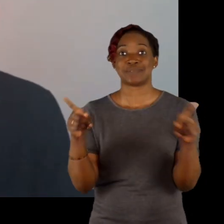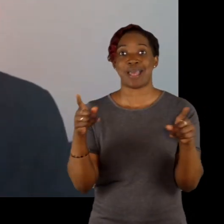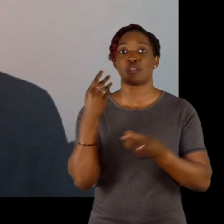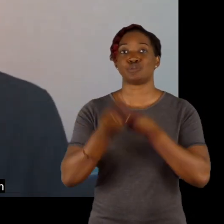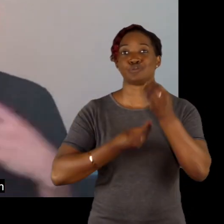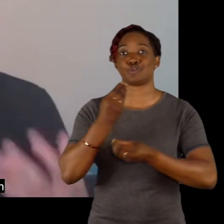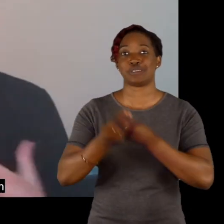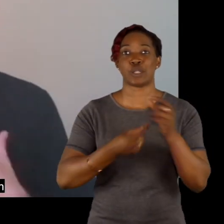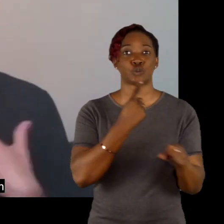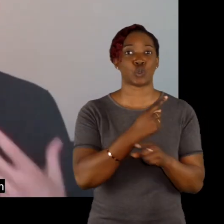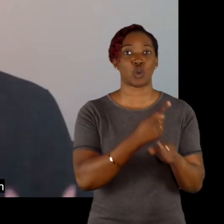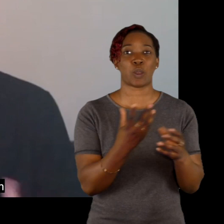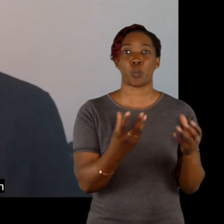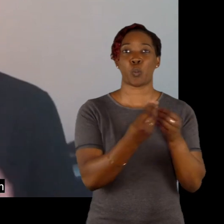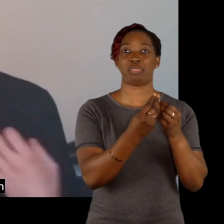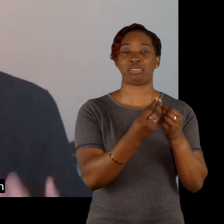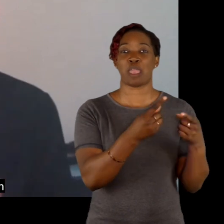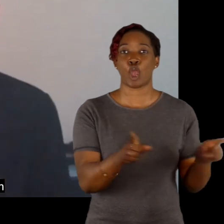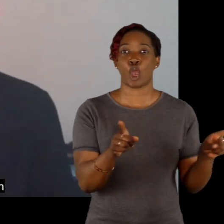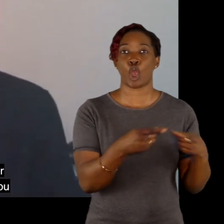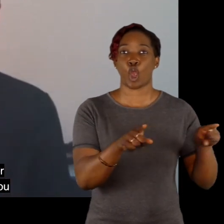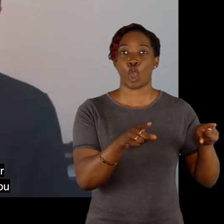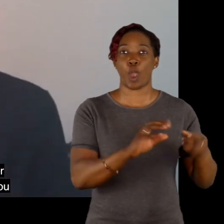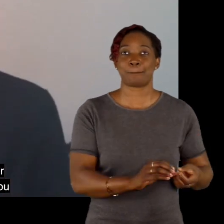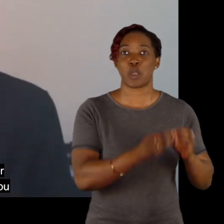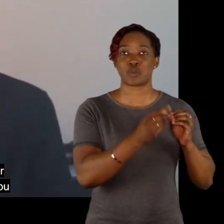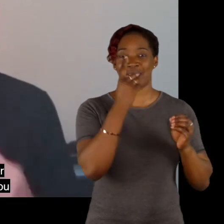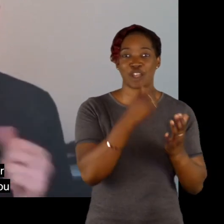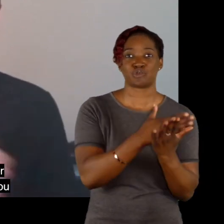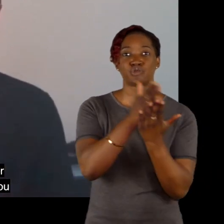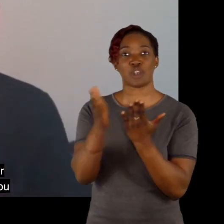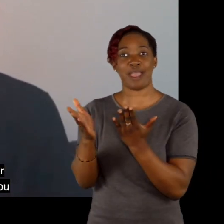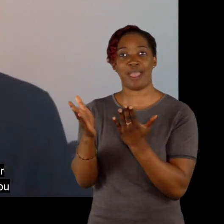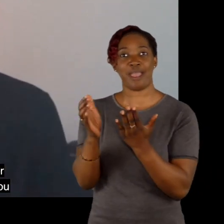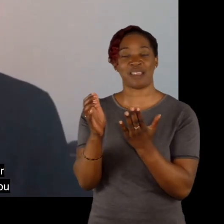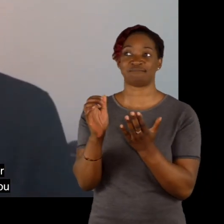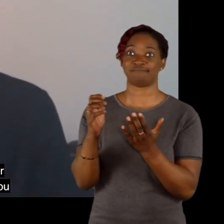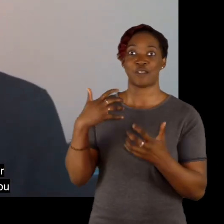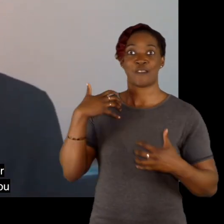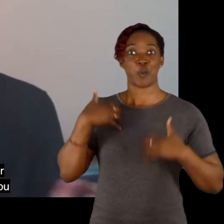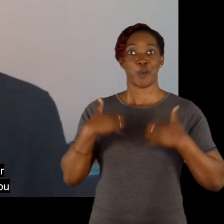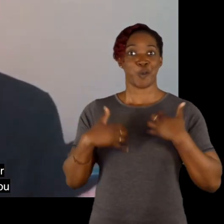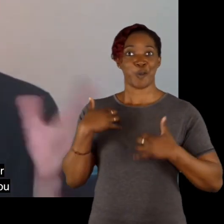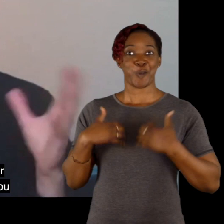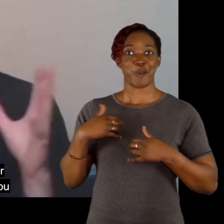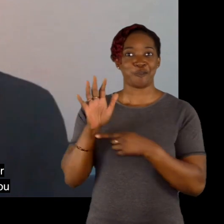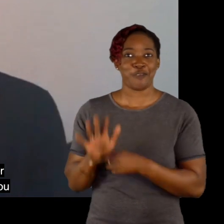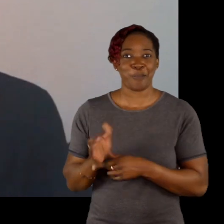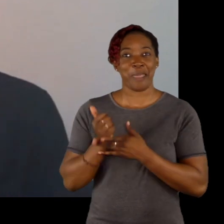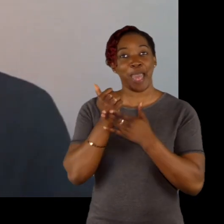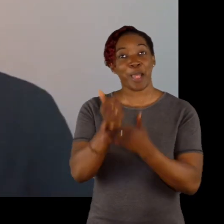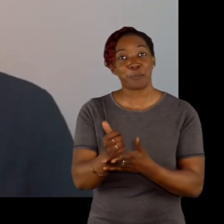tell the story, and talking with the composer is another person to share your enthusiasm for the film and to go